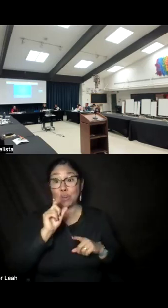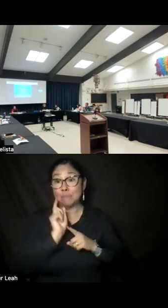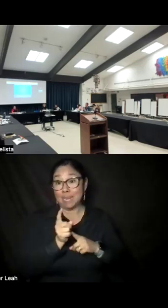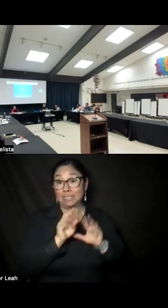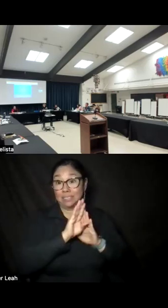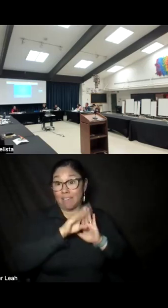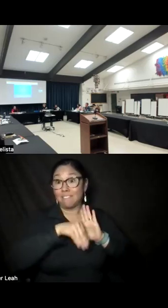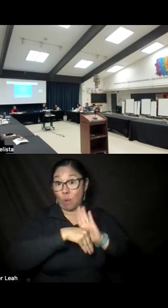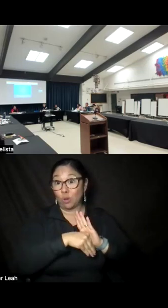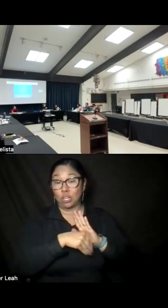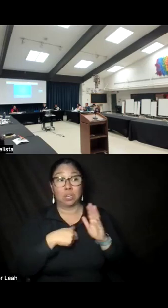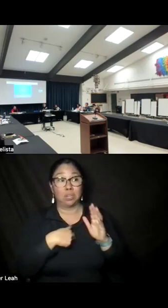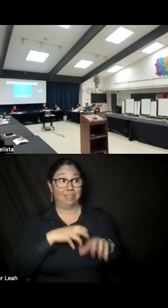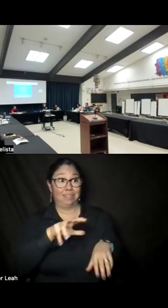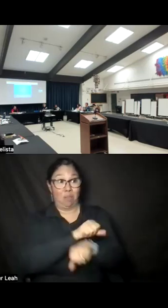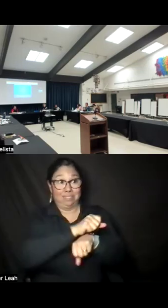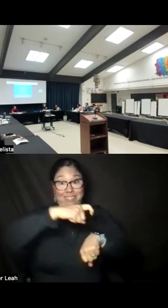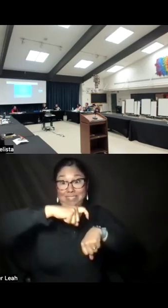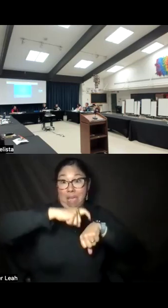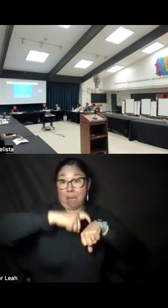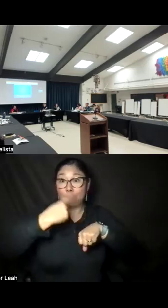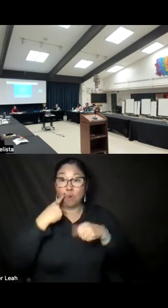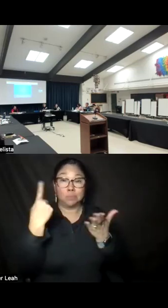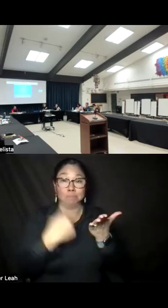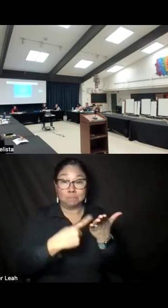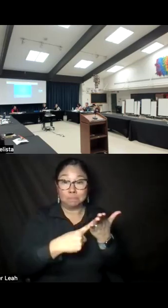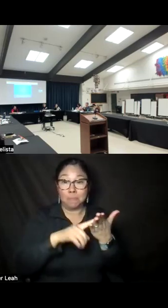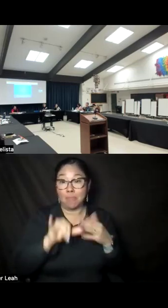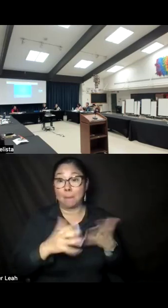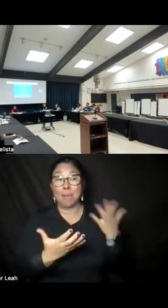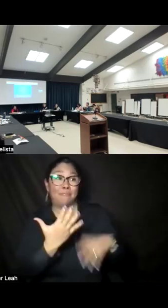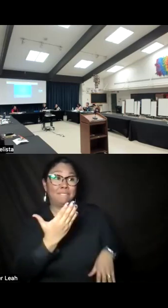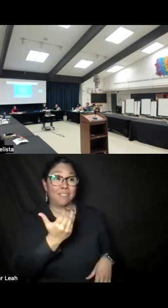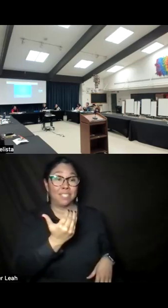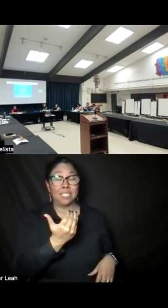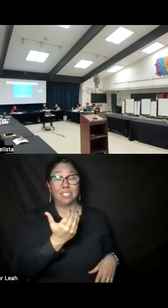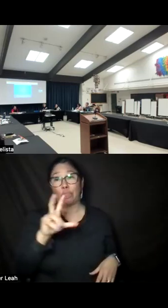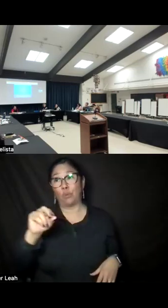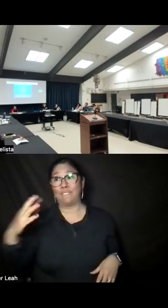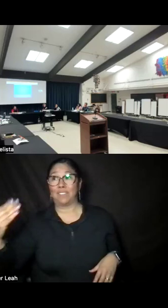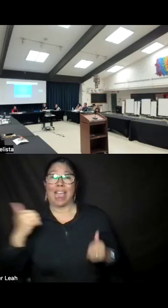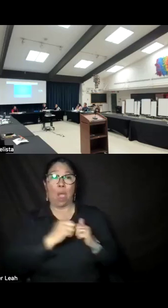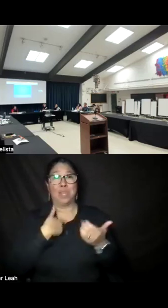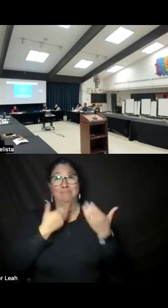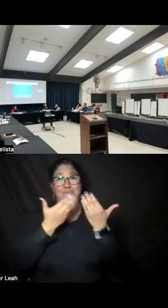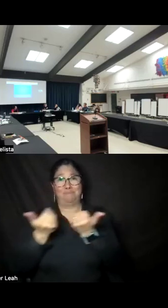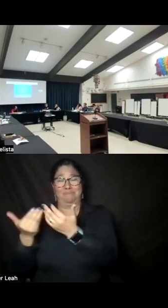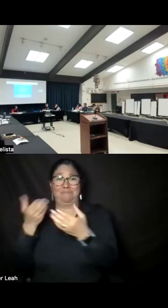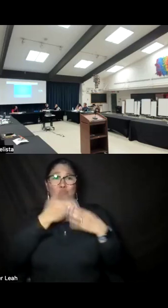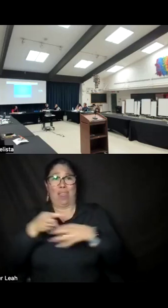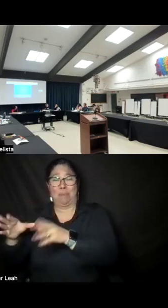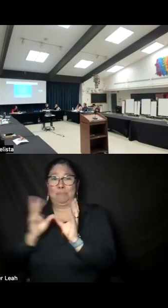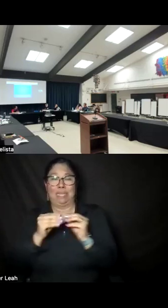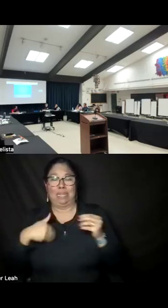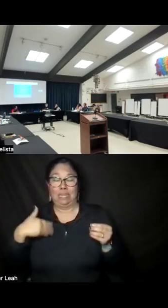purpose. And so it'll be half and half, whether it's 15, 30, 15, or, you know. I think the idea